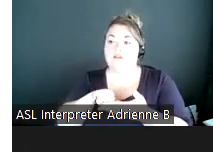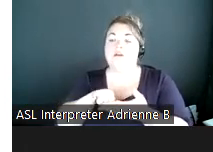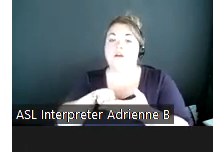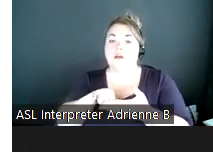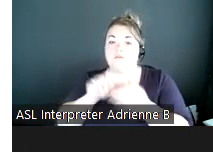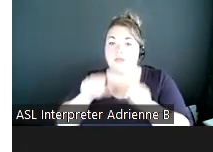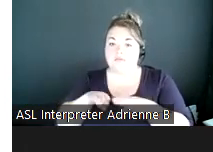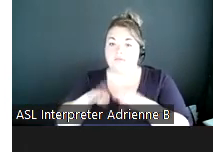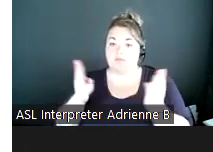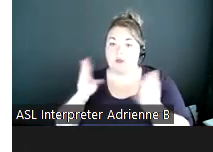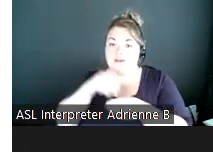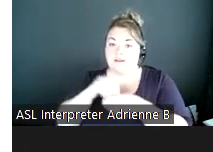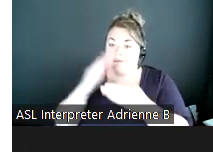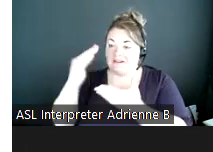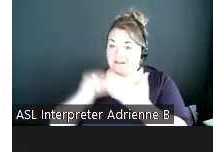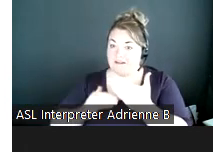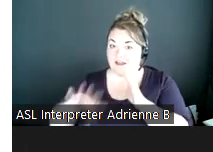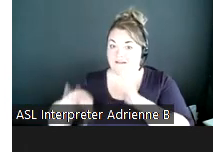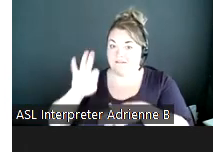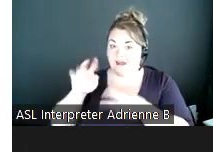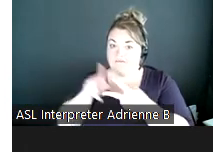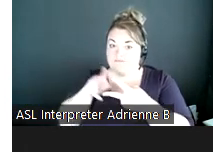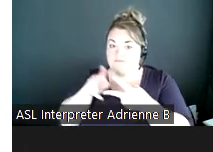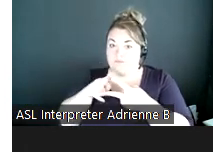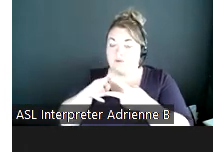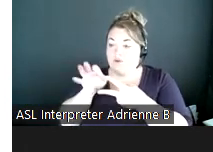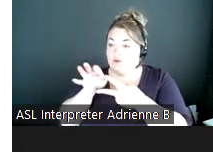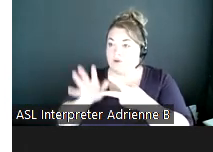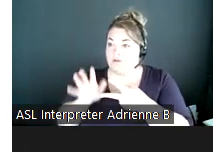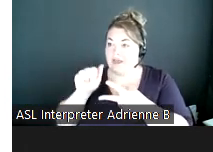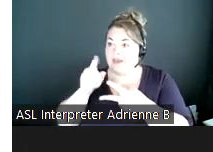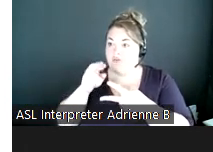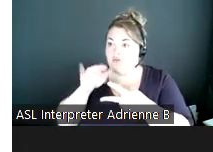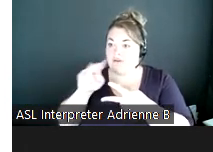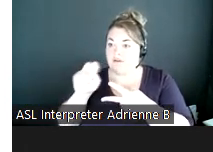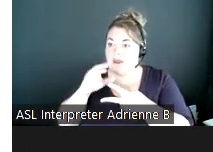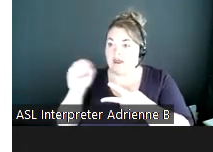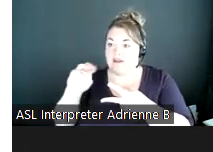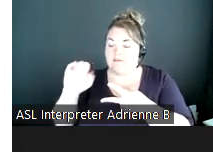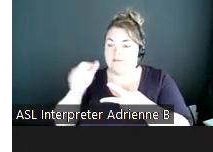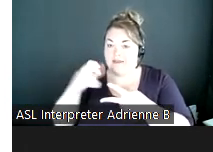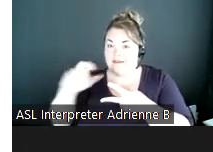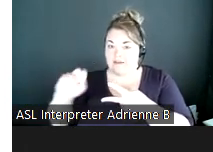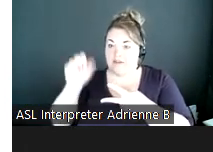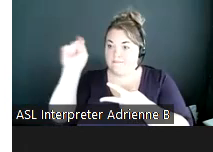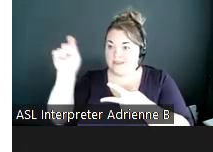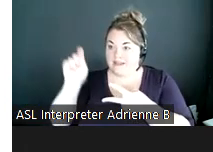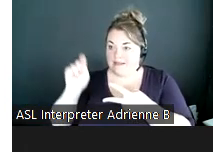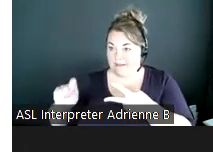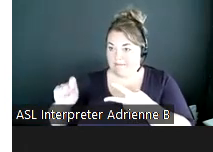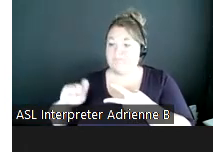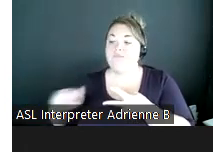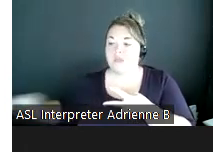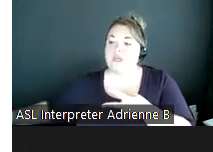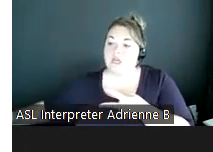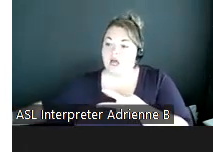your participants list and find our 2 interpreters, Adrian and Megan, and pin them.